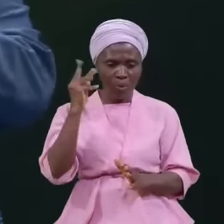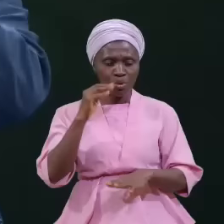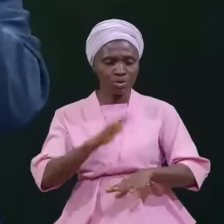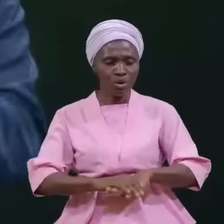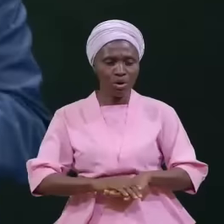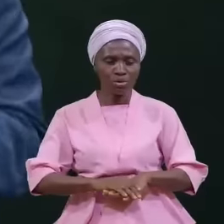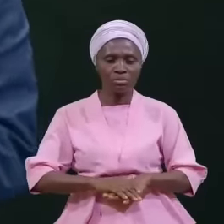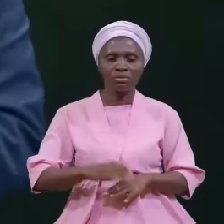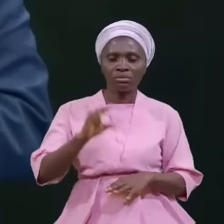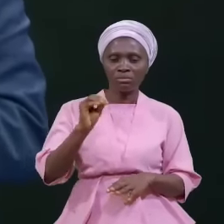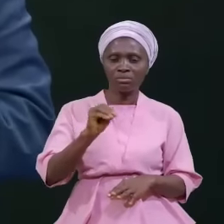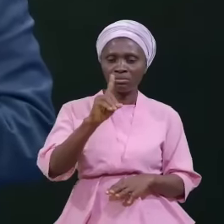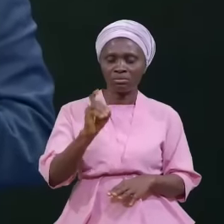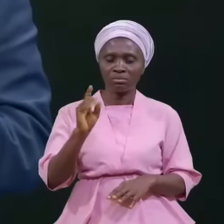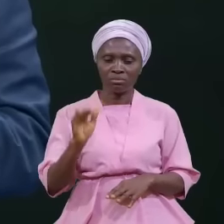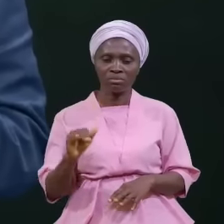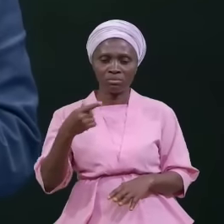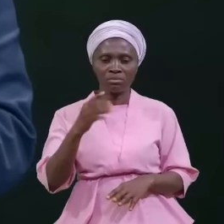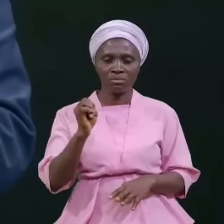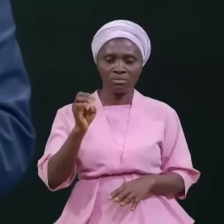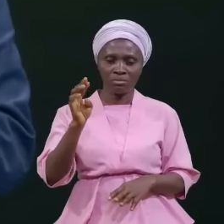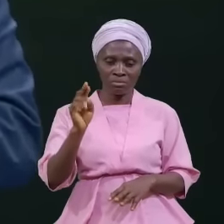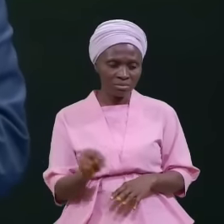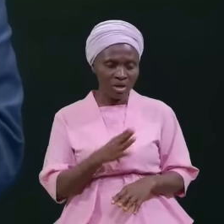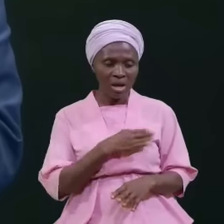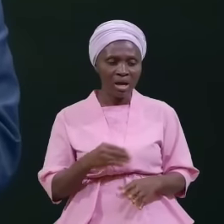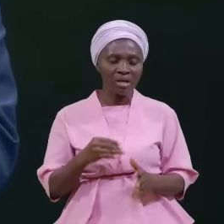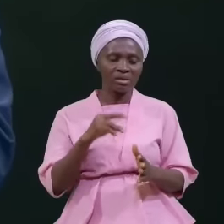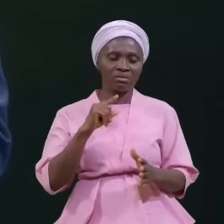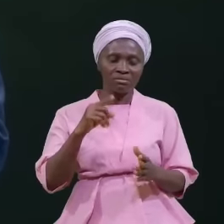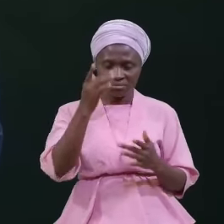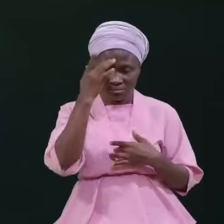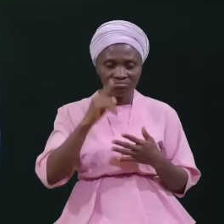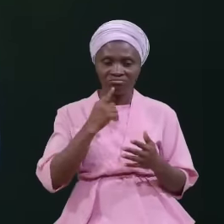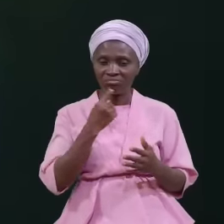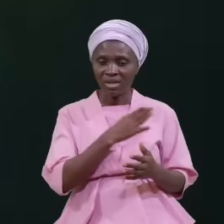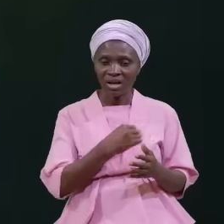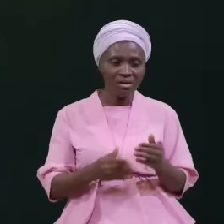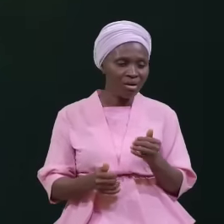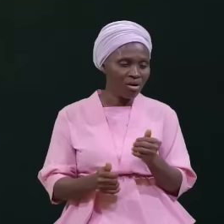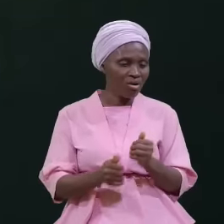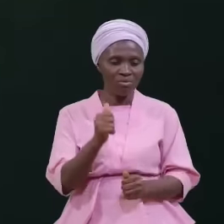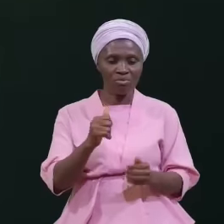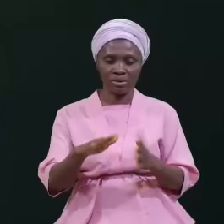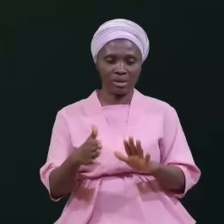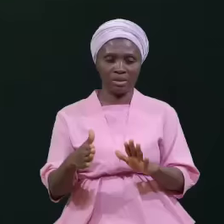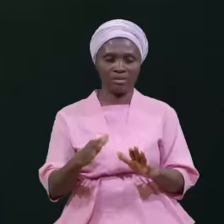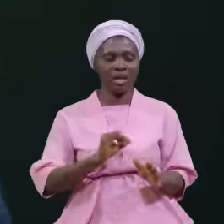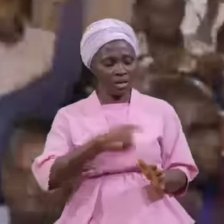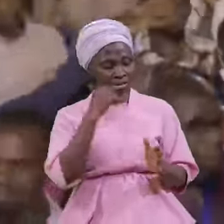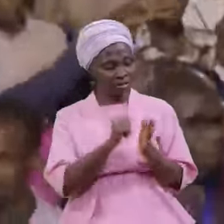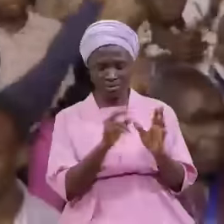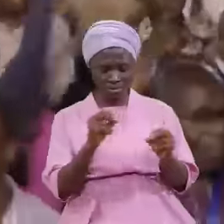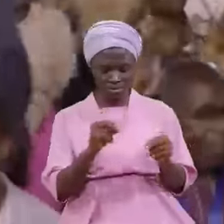was in a critical case and is about going. I said, no, my son, he will not go